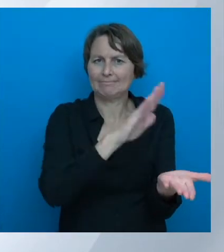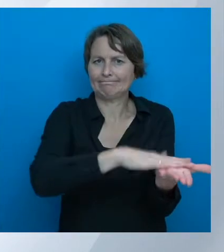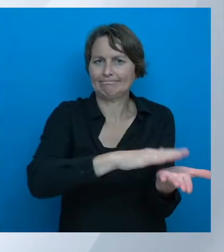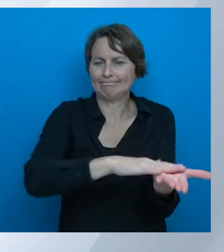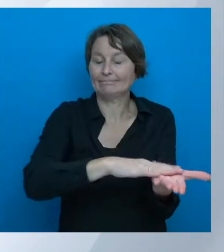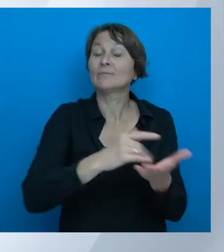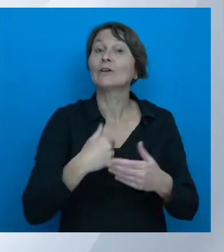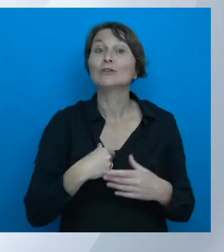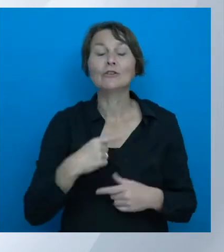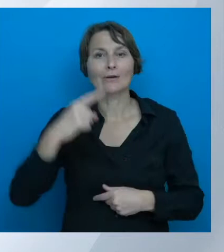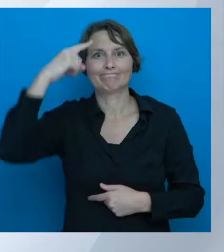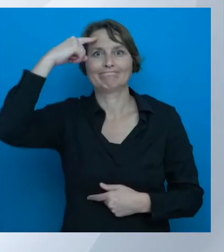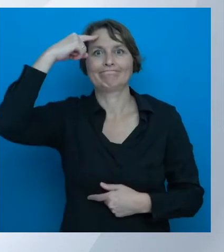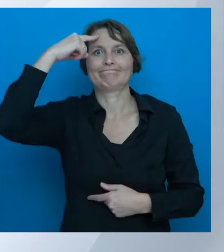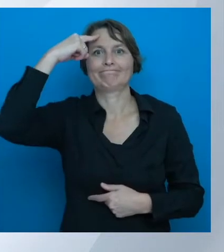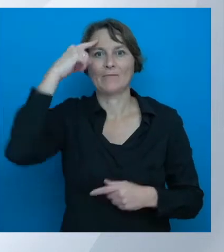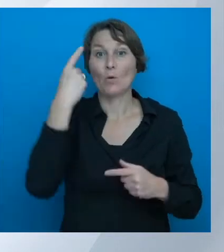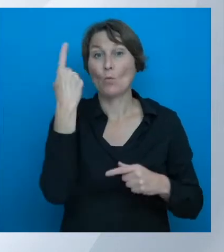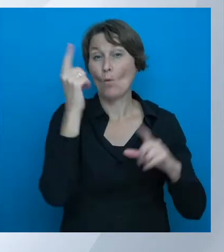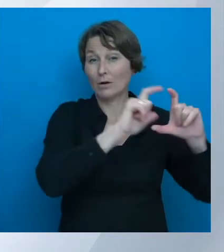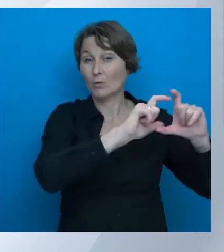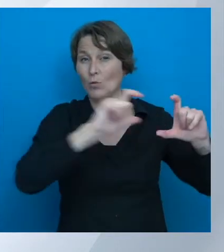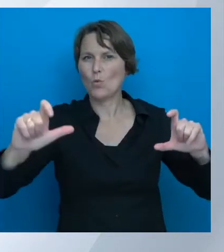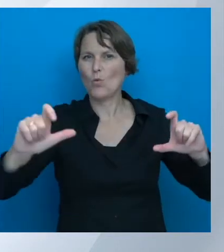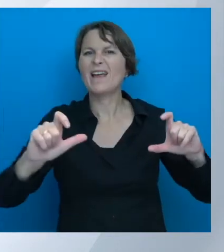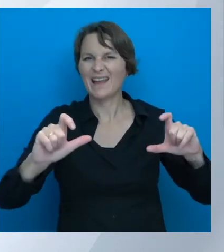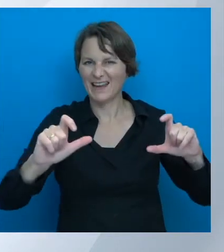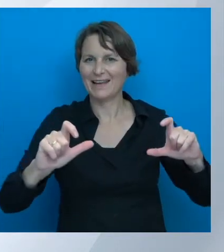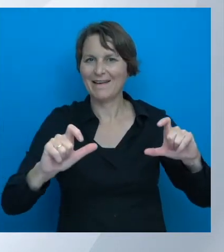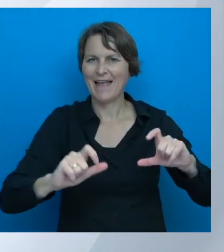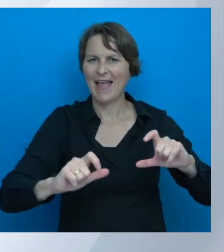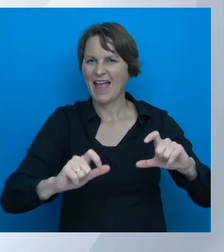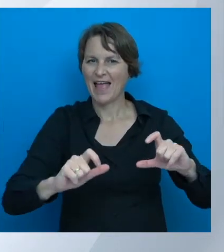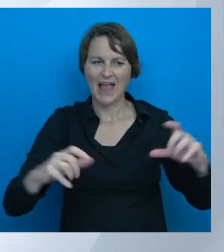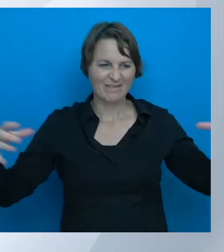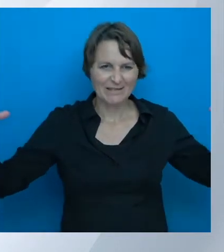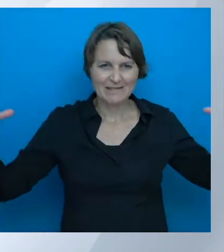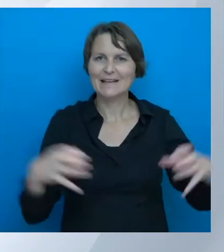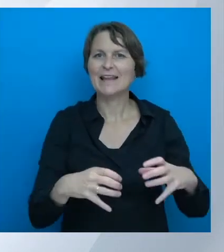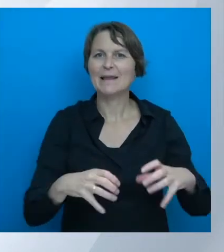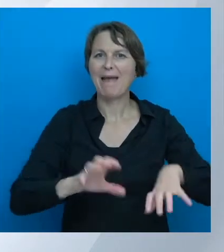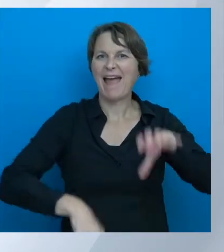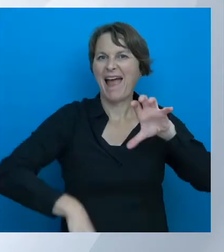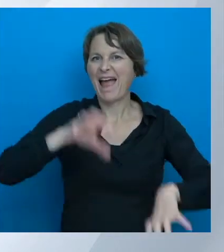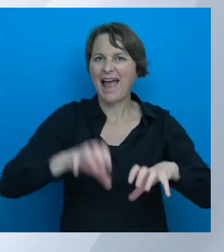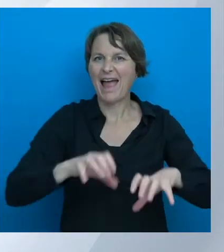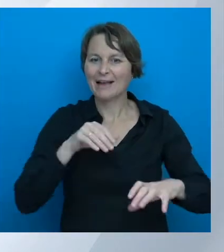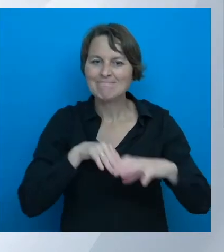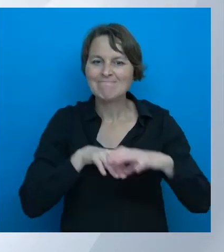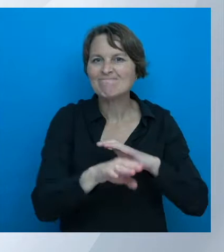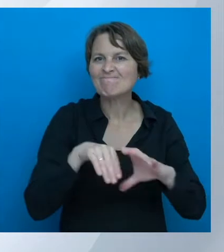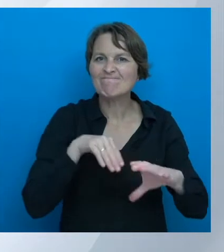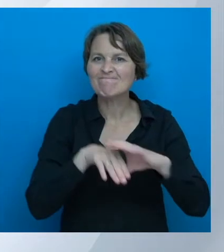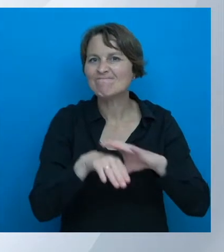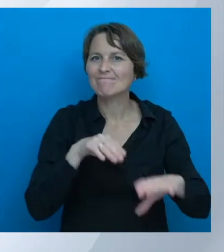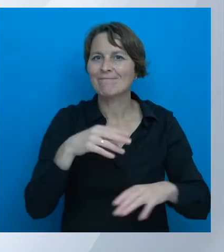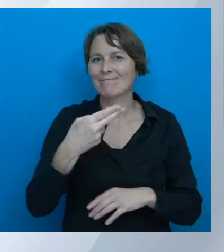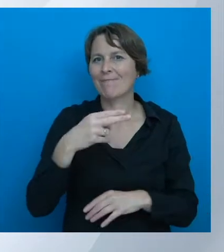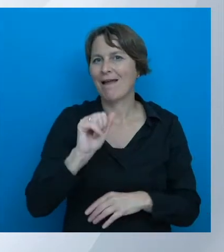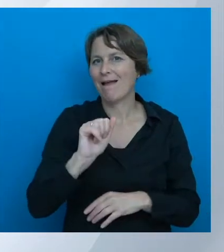build in a short time frame, with the whole team working together, and check things like costs at the end of that